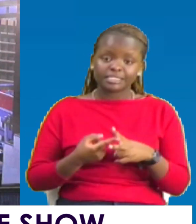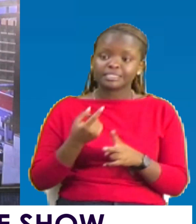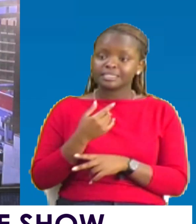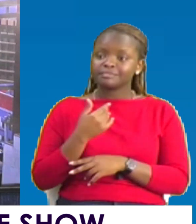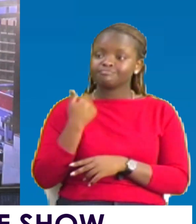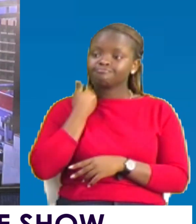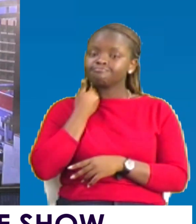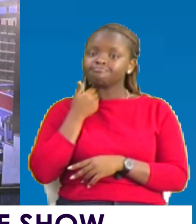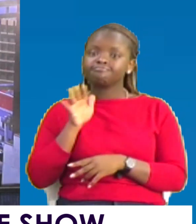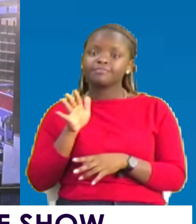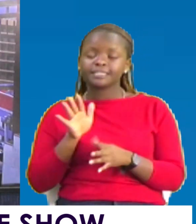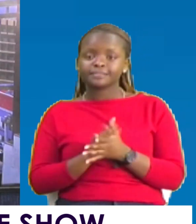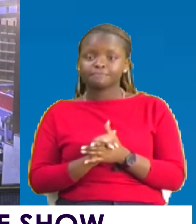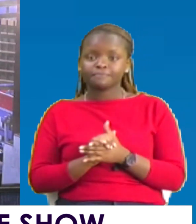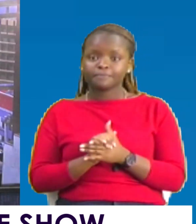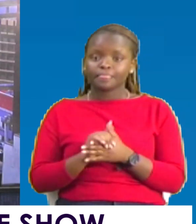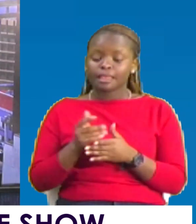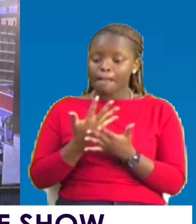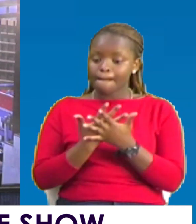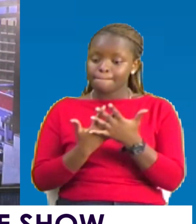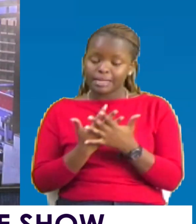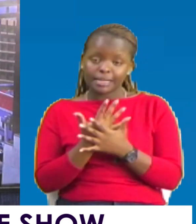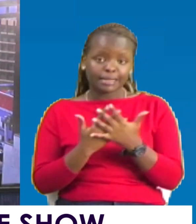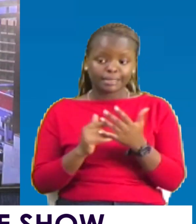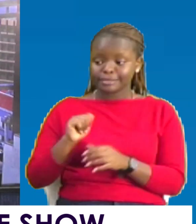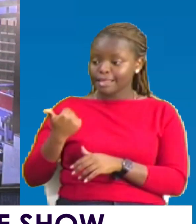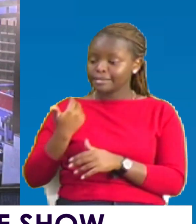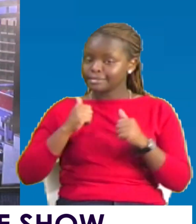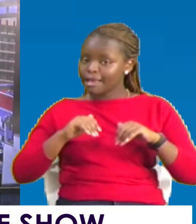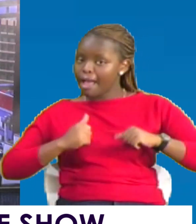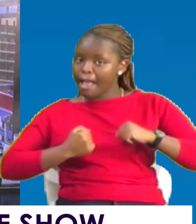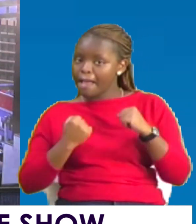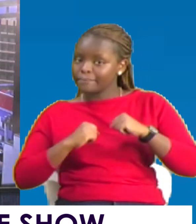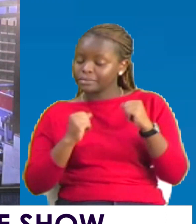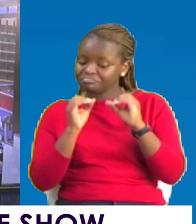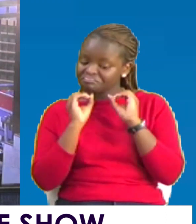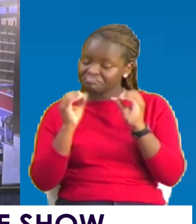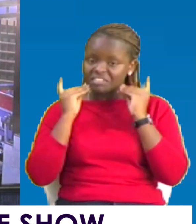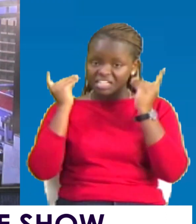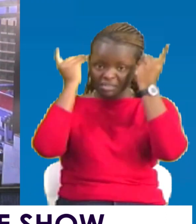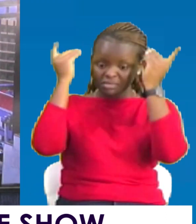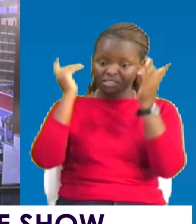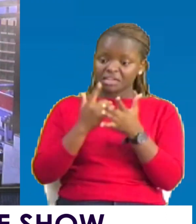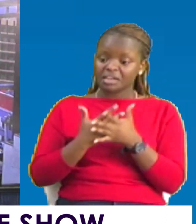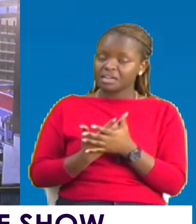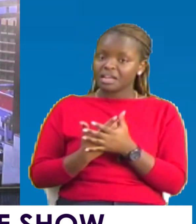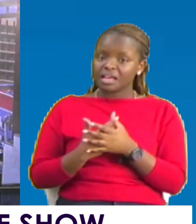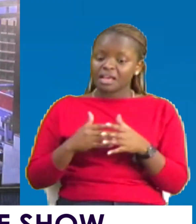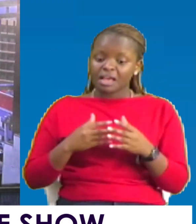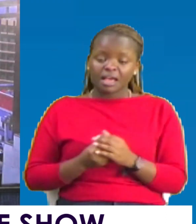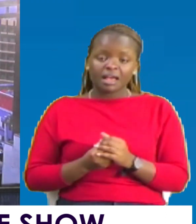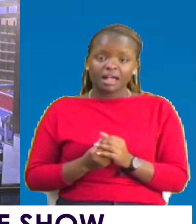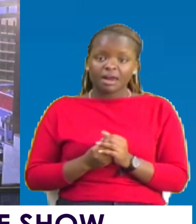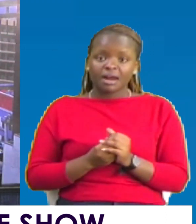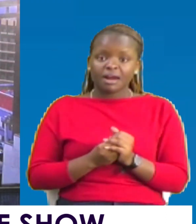grew but are the blood of others, and they are not happy. That is how depression, lack of progress, lack of